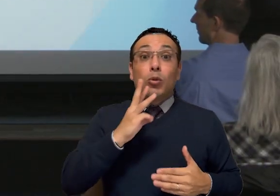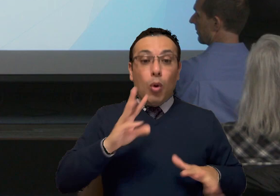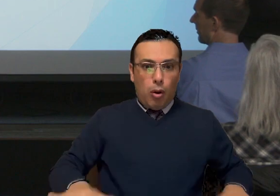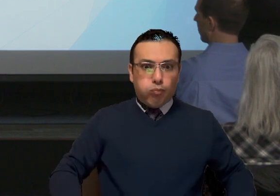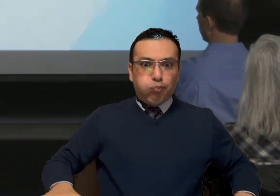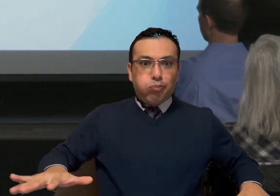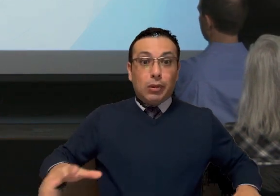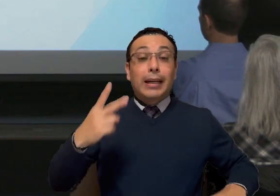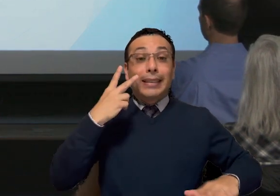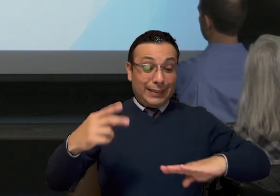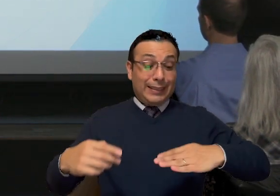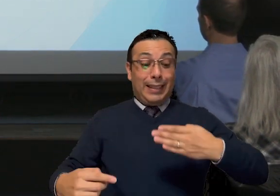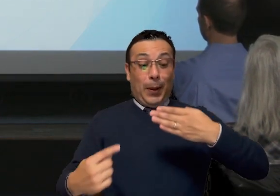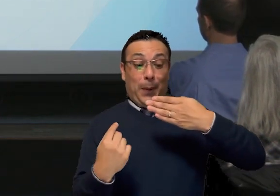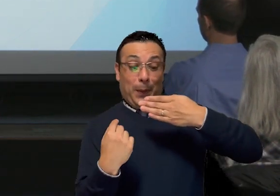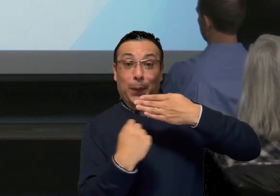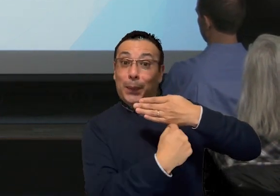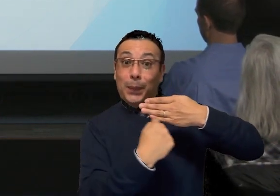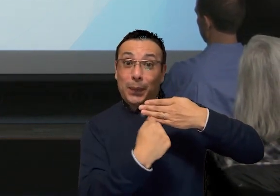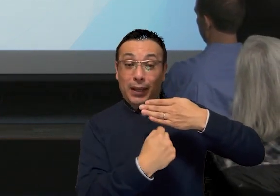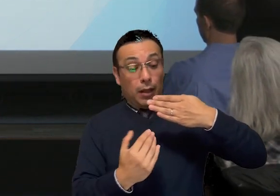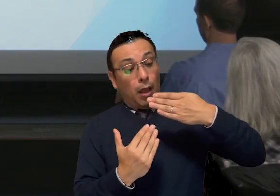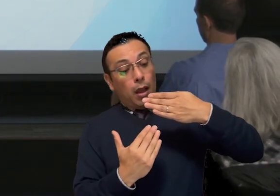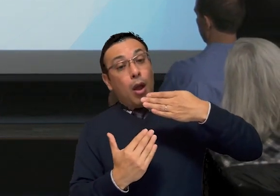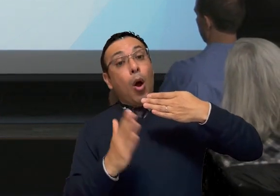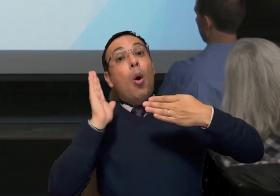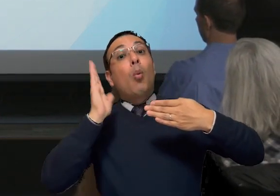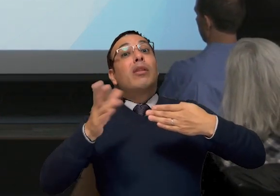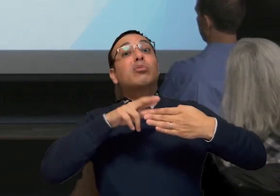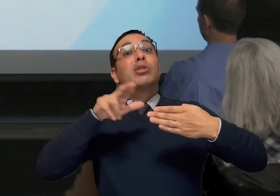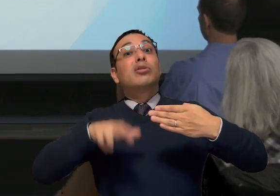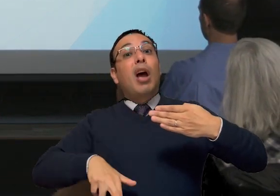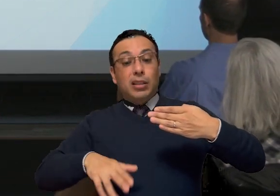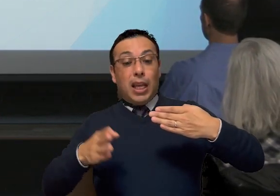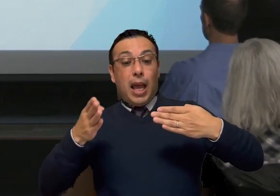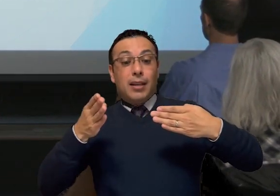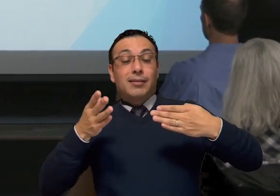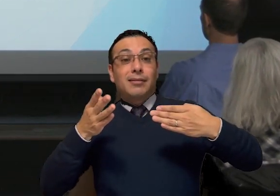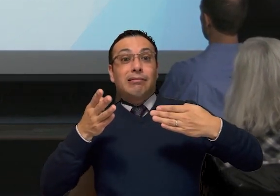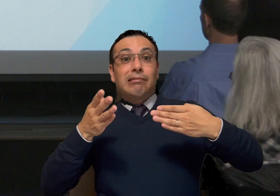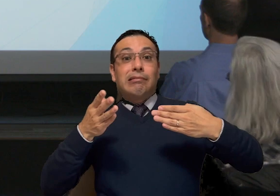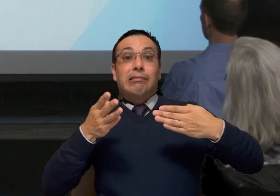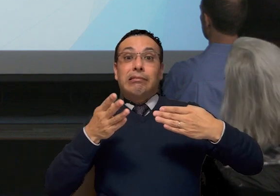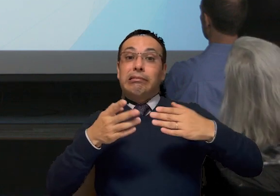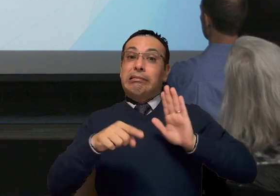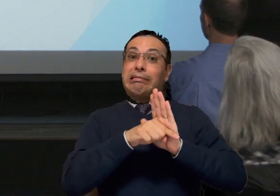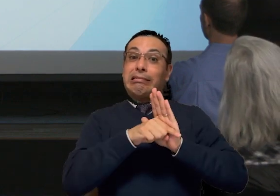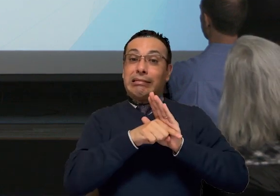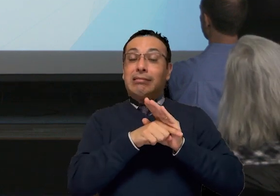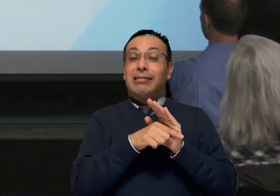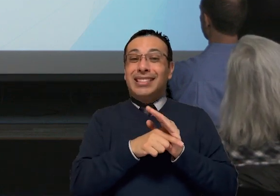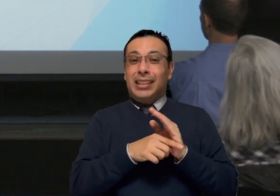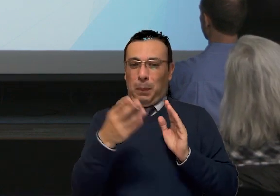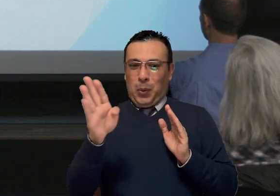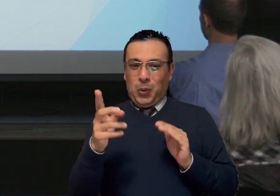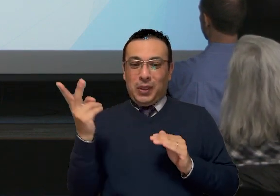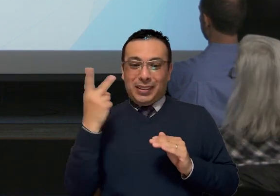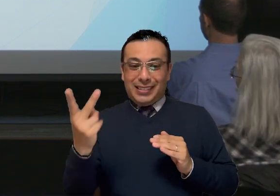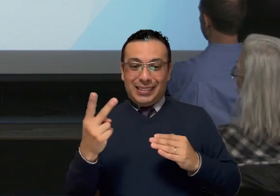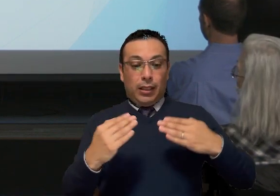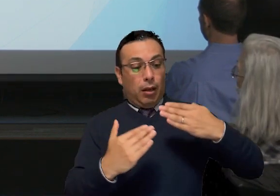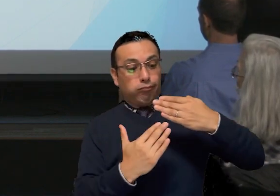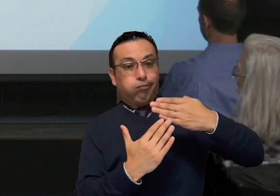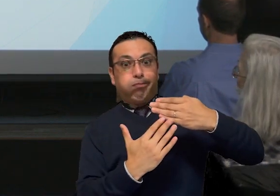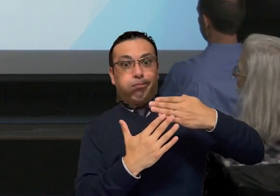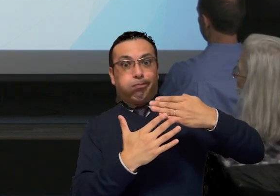the uncomfortable areas or the uncomfortable results for the blue and how that's going to impact coastal communities